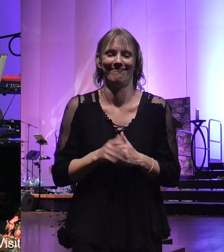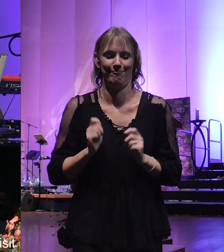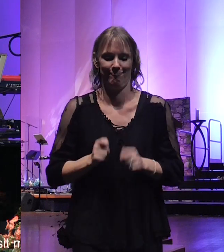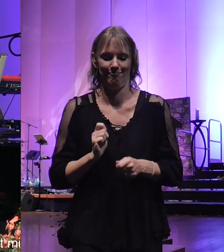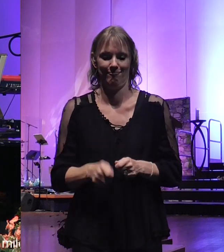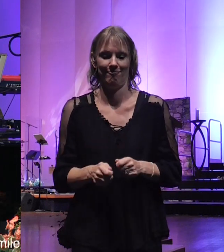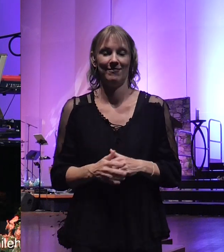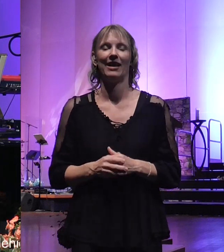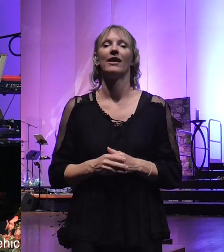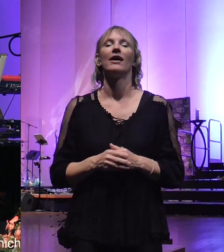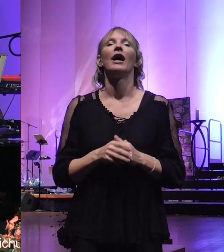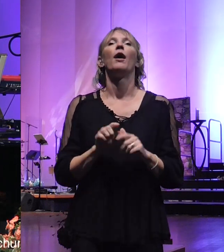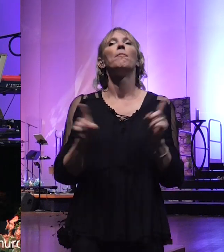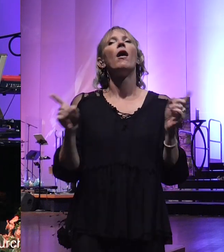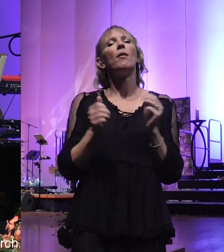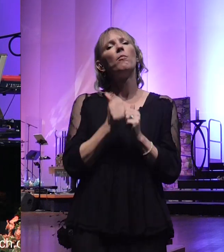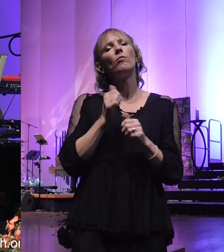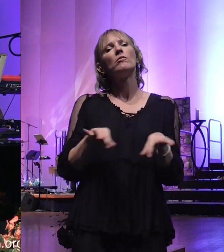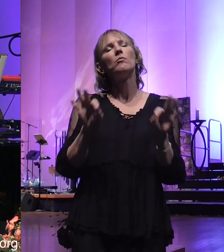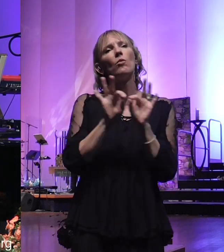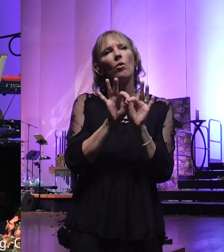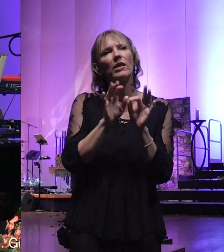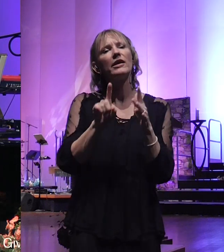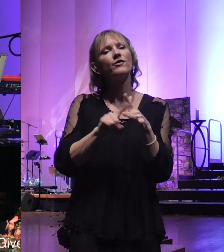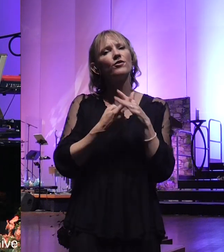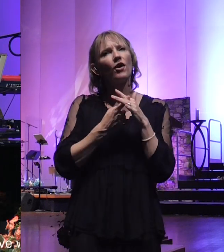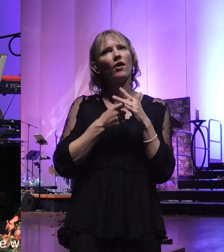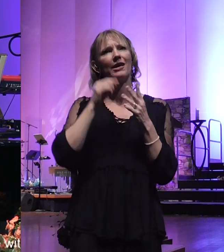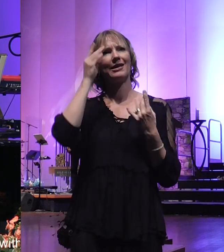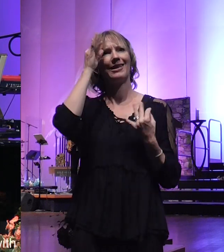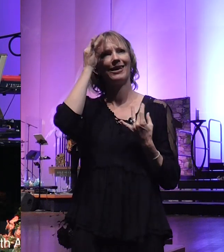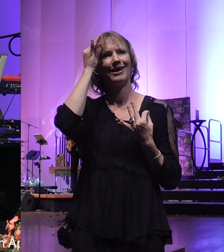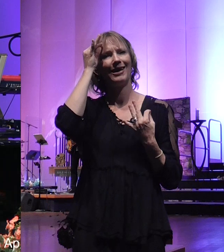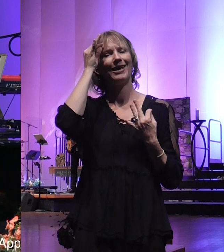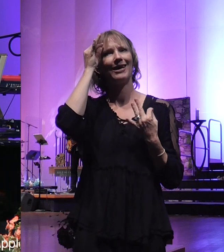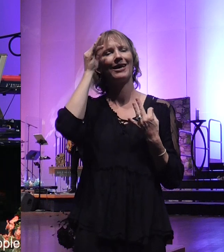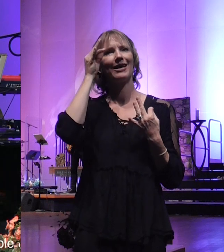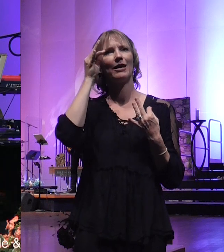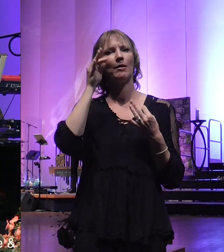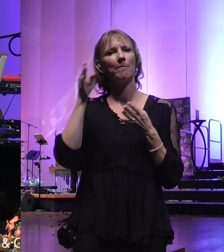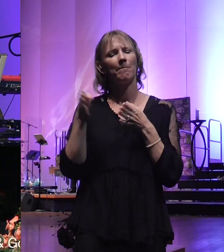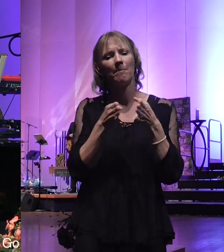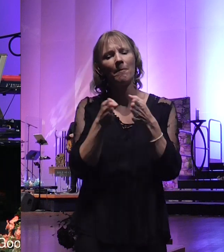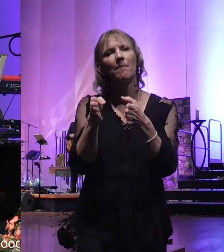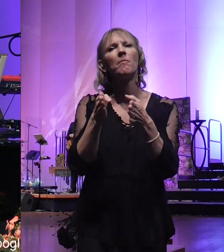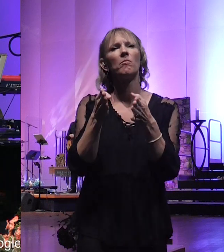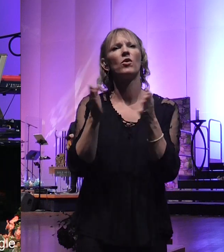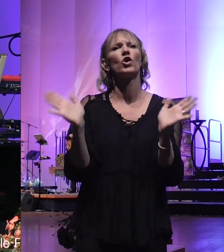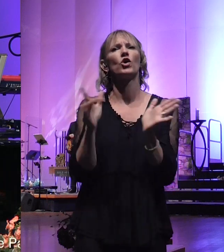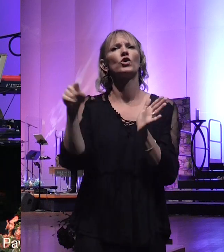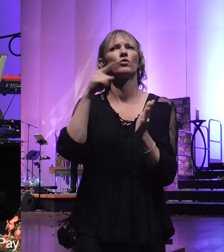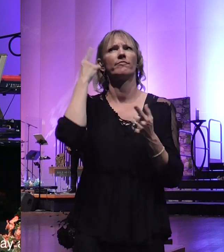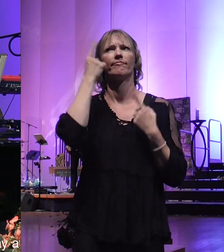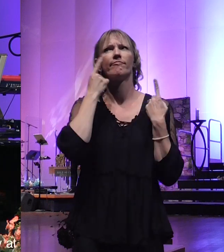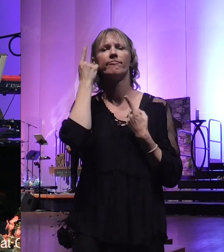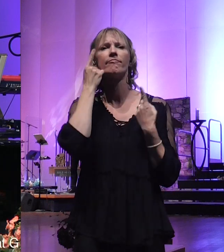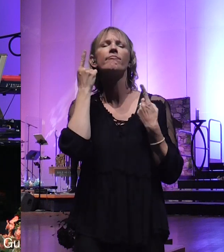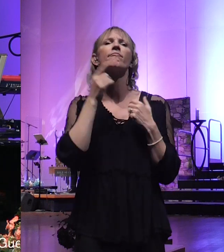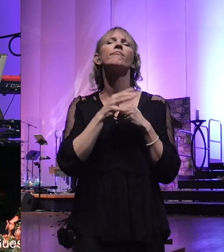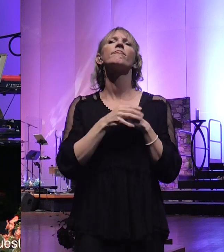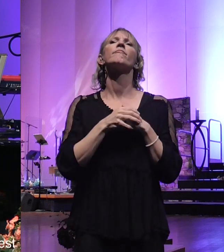But more importantly, it started a train of thought here, which I'll encourage you to consider.